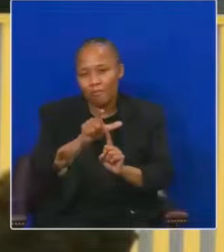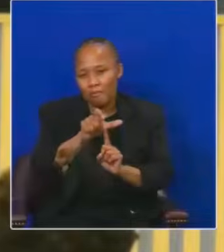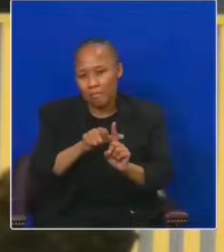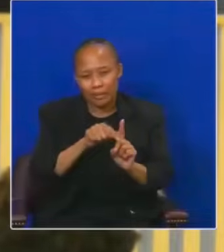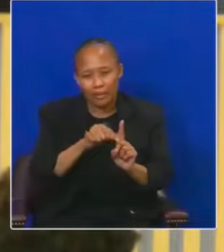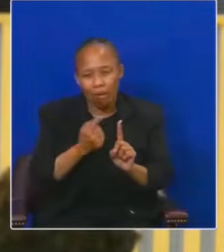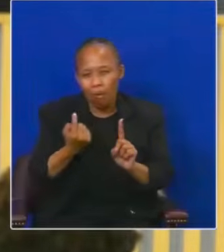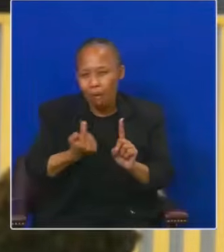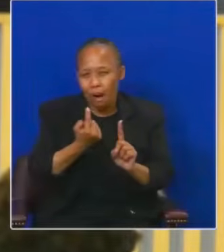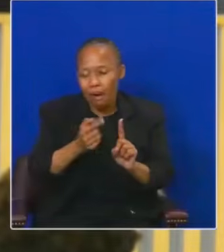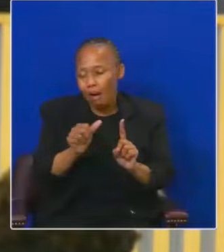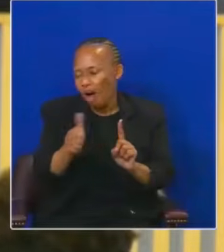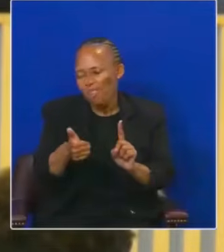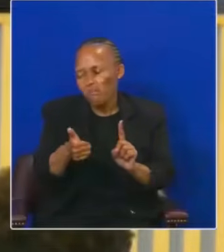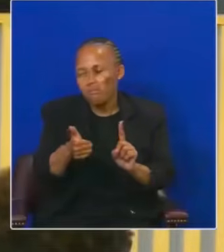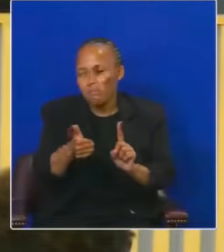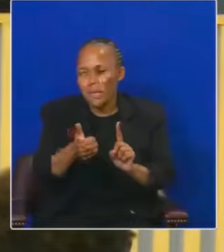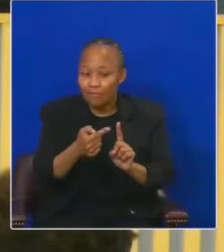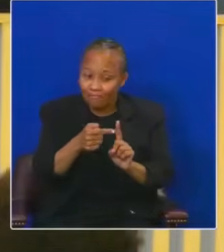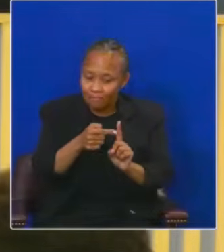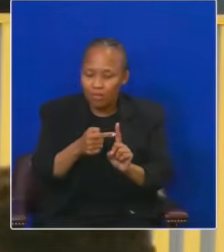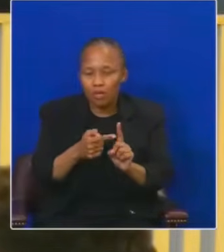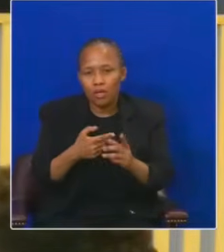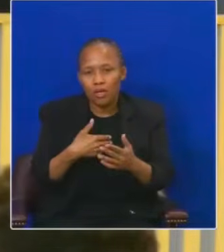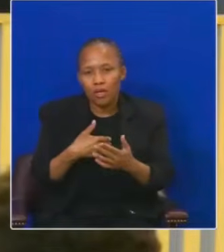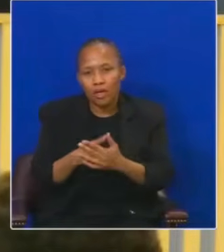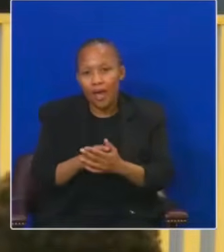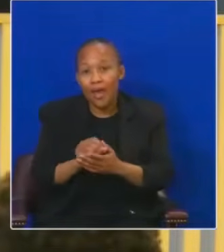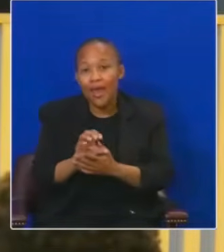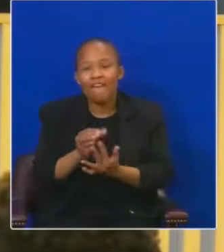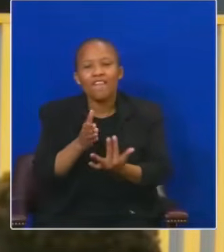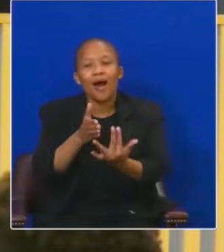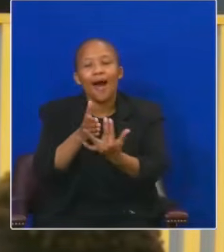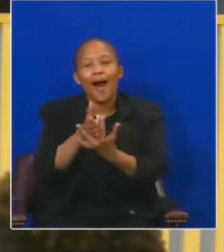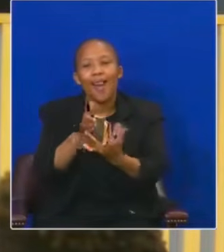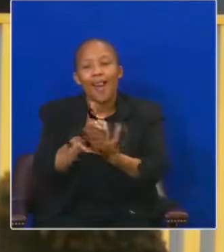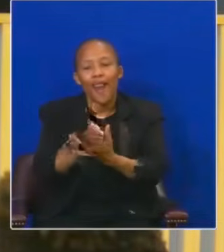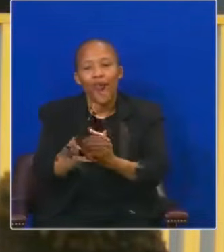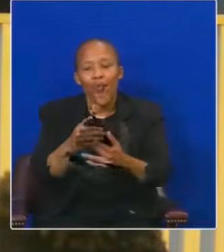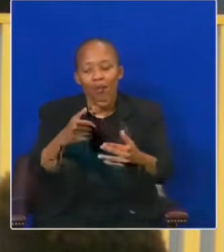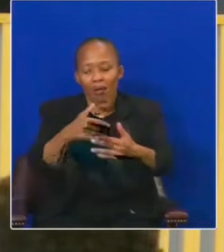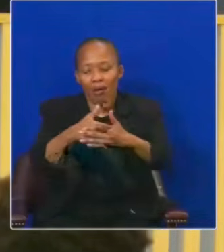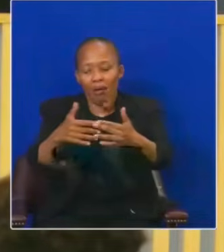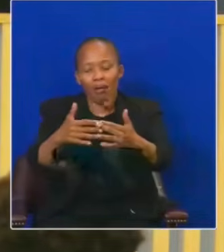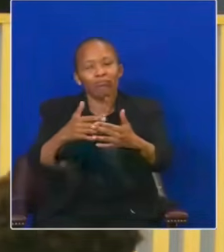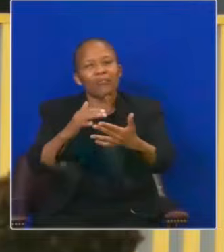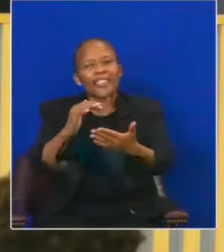access to the safe where the firearms are kept.